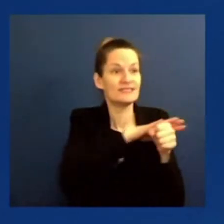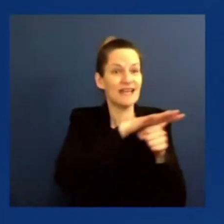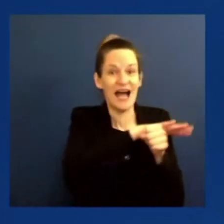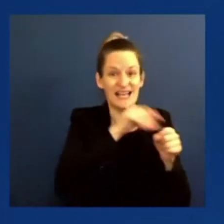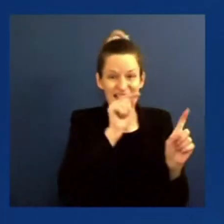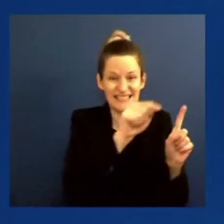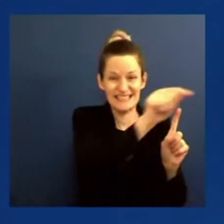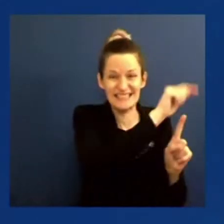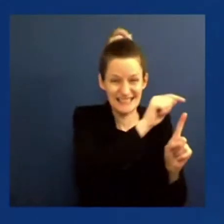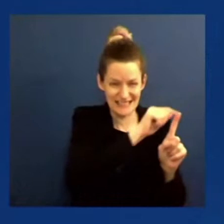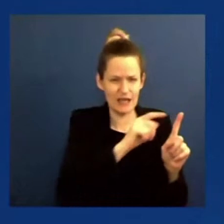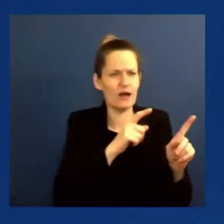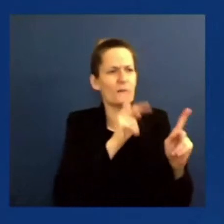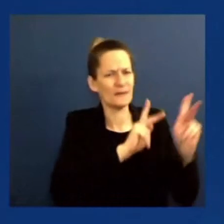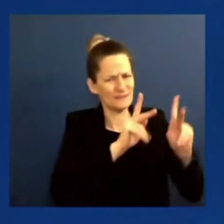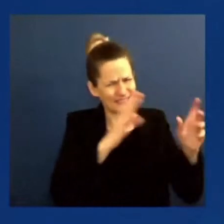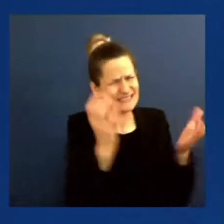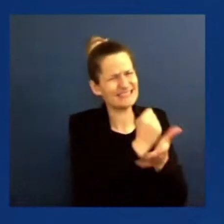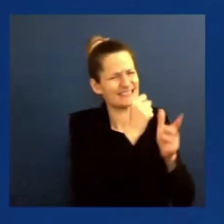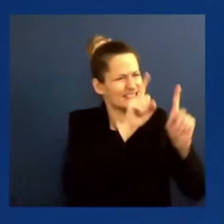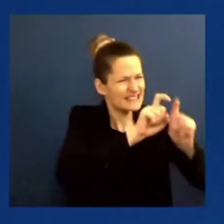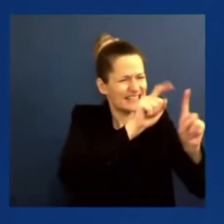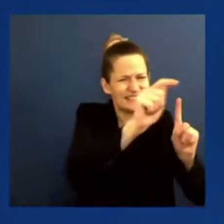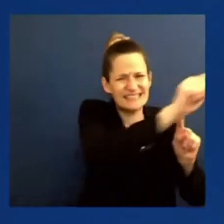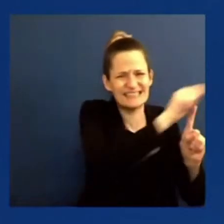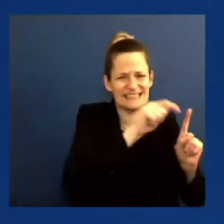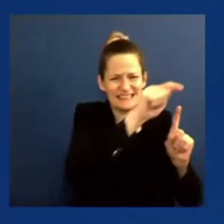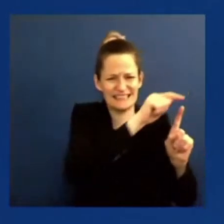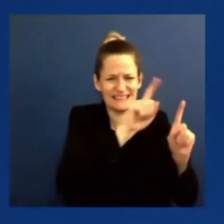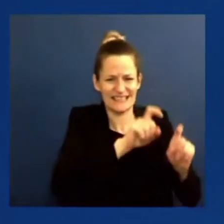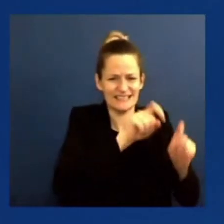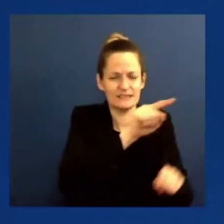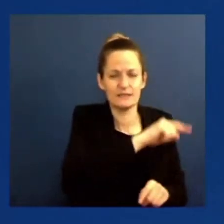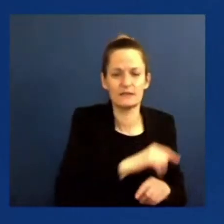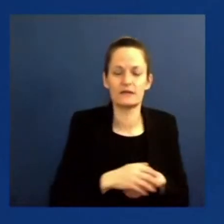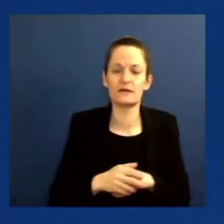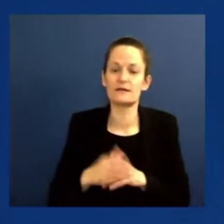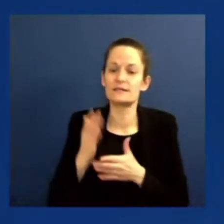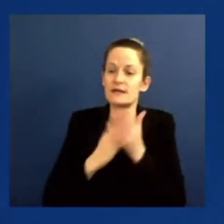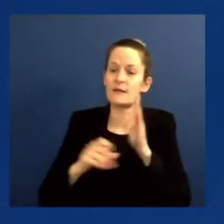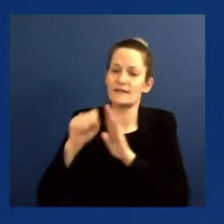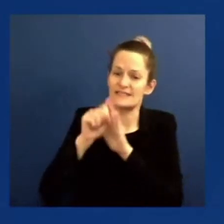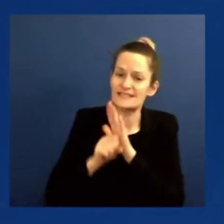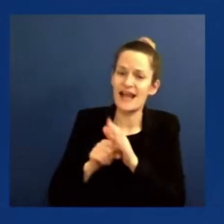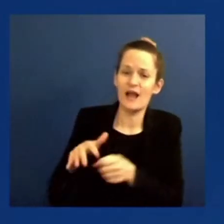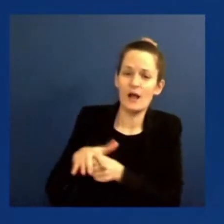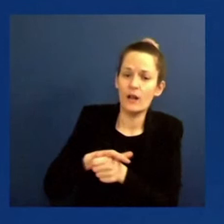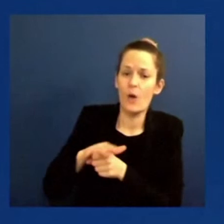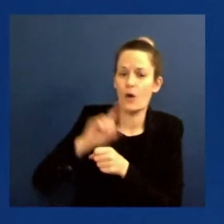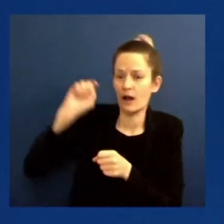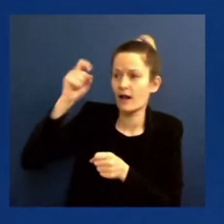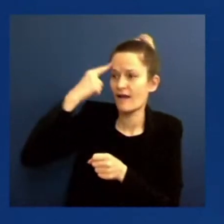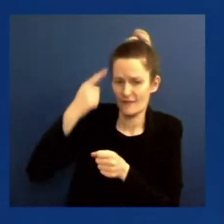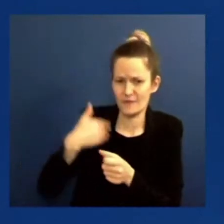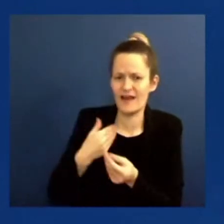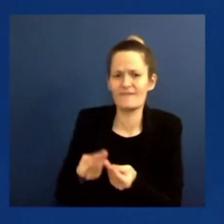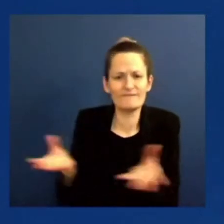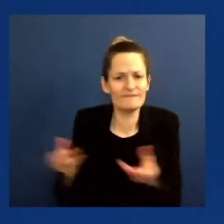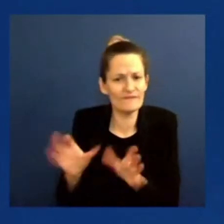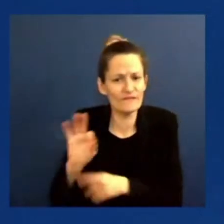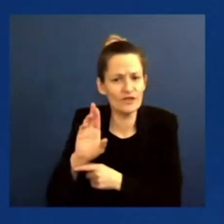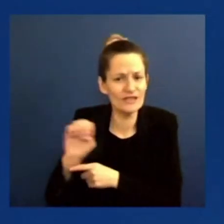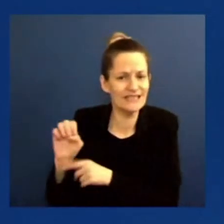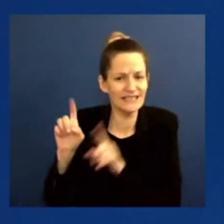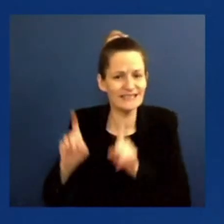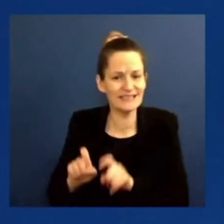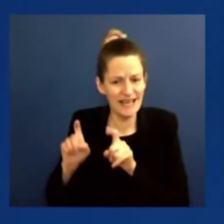country. Many state and local governments have local distribution of free tests, and tests from online retailers and pharmacies, as we